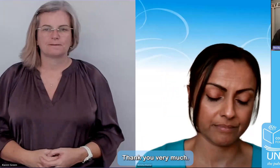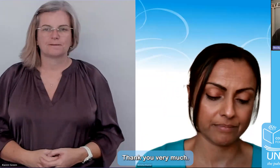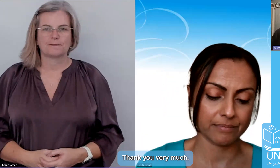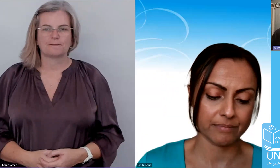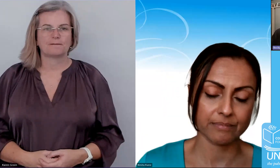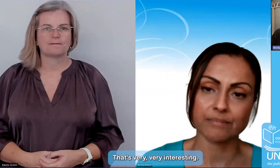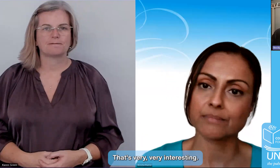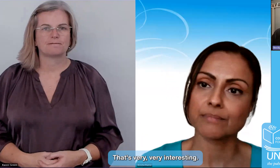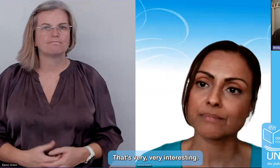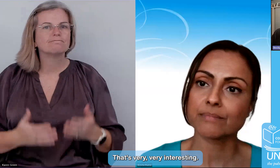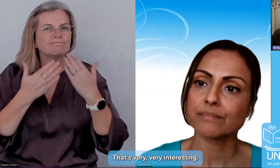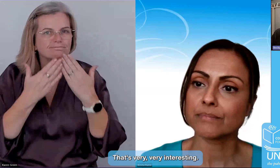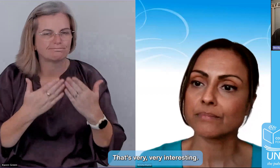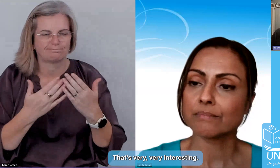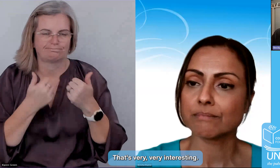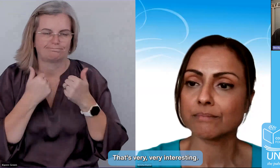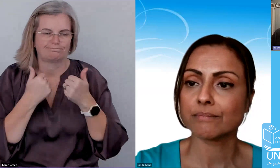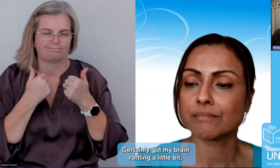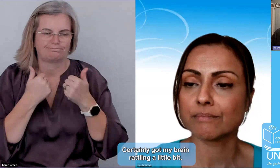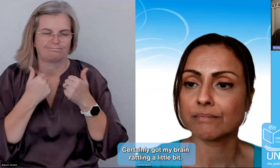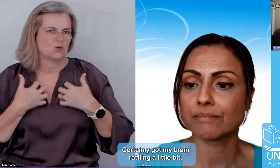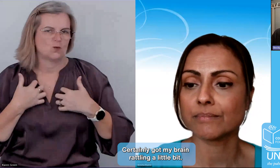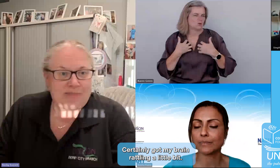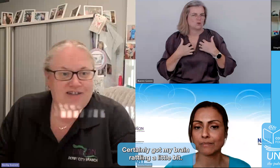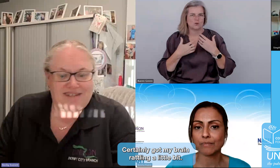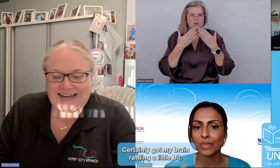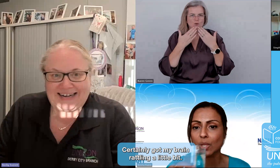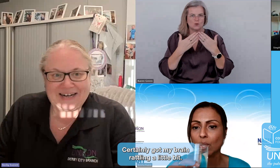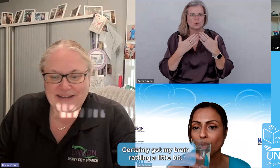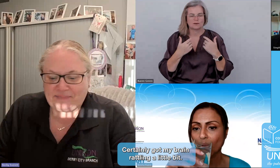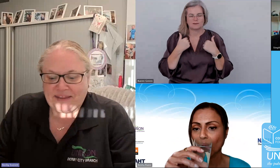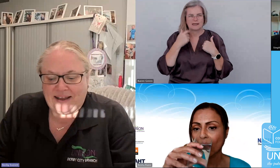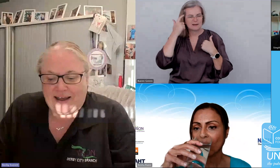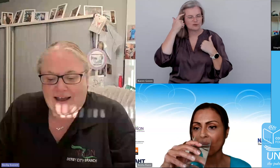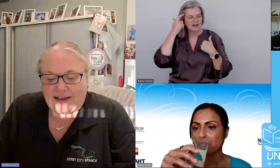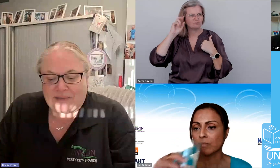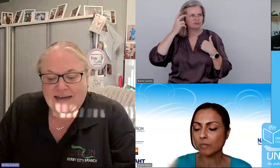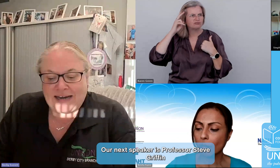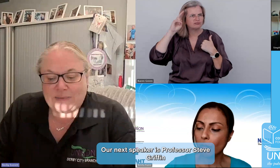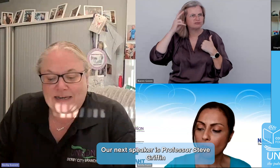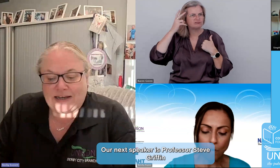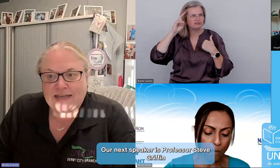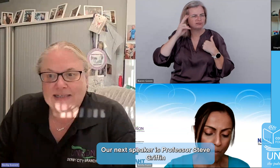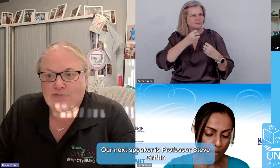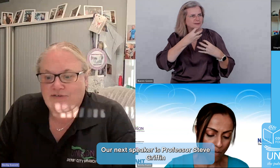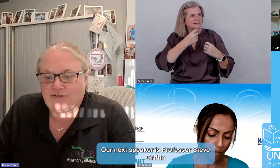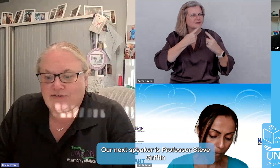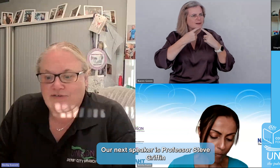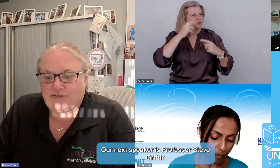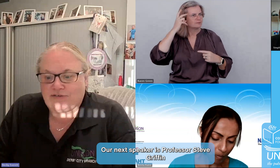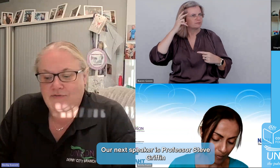Thank you very much. That's very, very interesting. Certainly got my brain rattling a little bit. Our next speaker